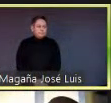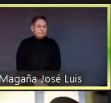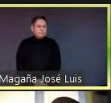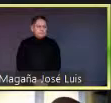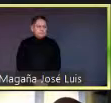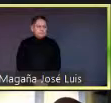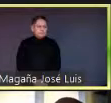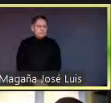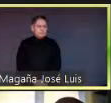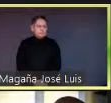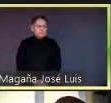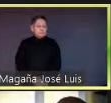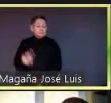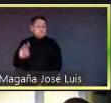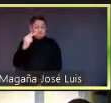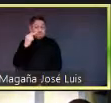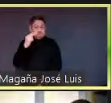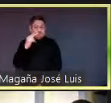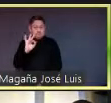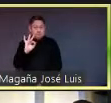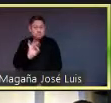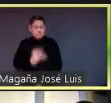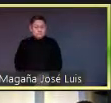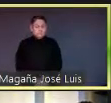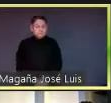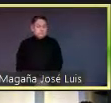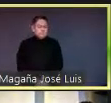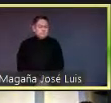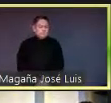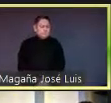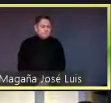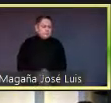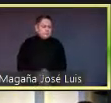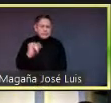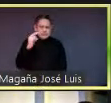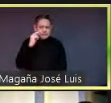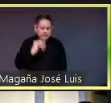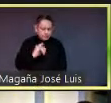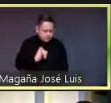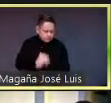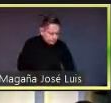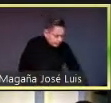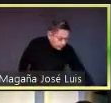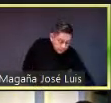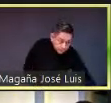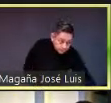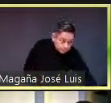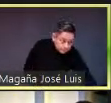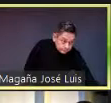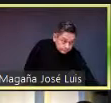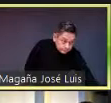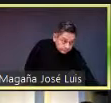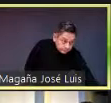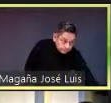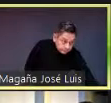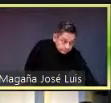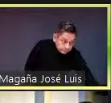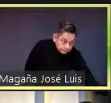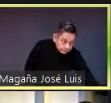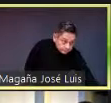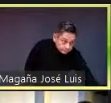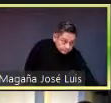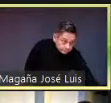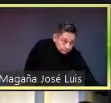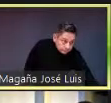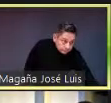Sí, la están viendo, sí. Sí, la vemos ahí. Ok, muchas gracias por la Can you see invitación. my screen? Perdón,